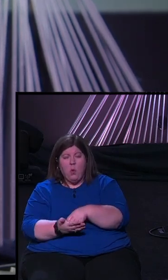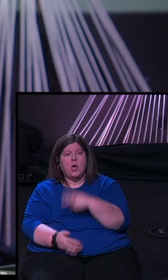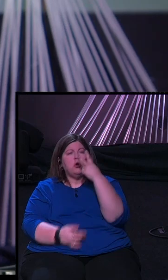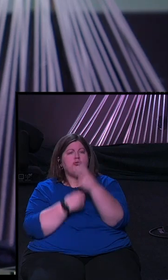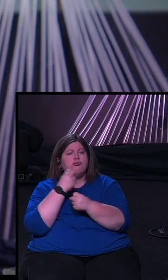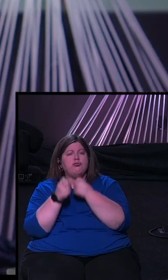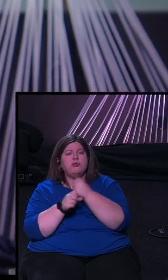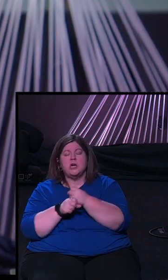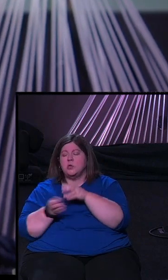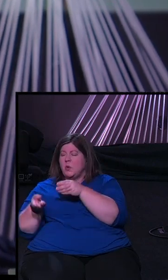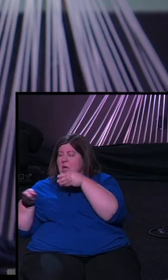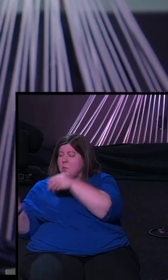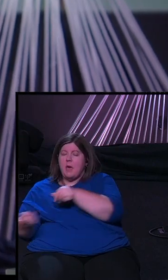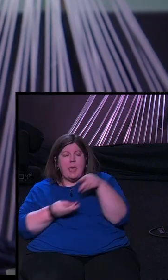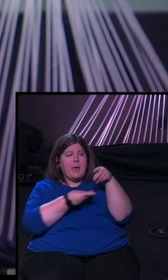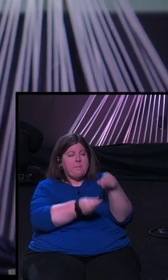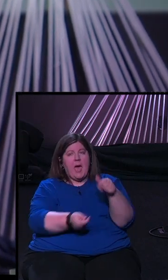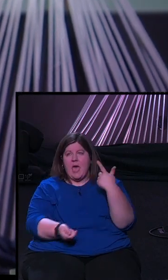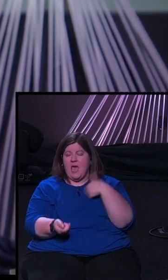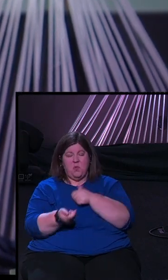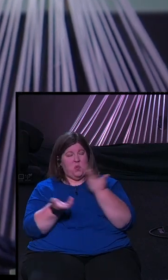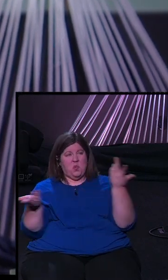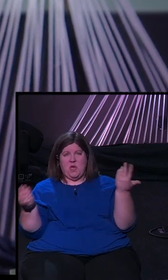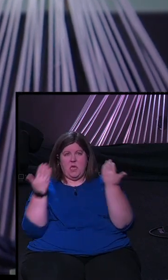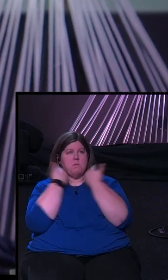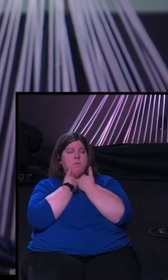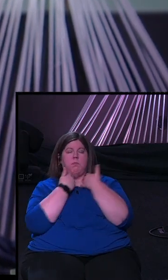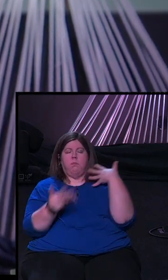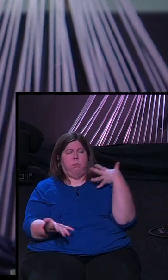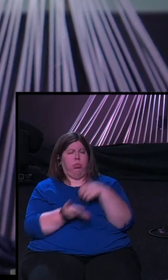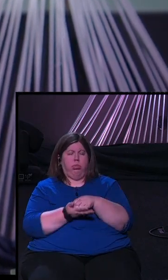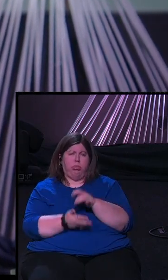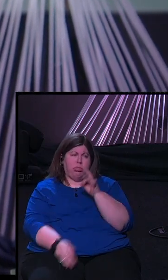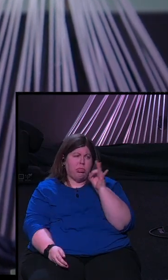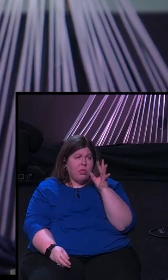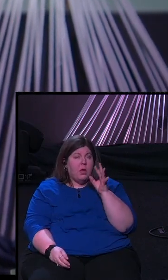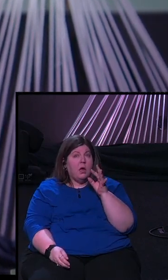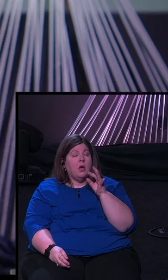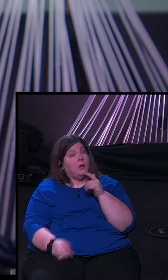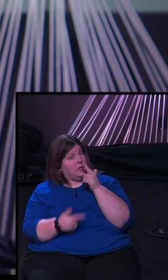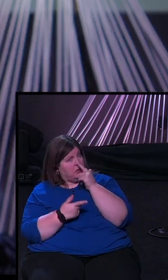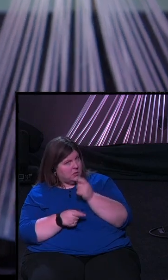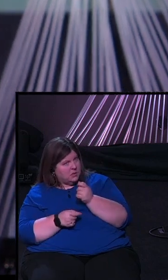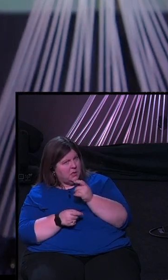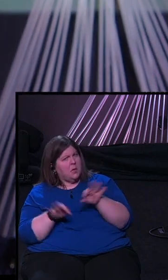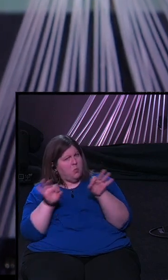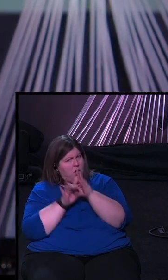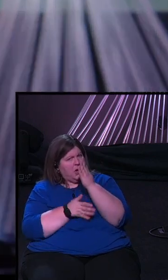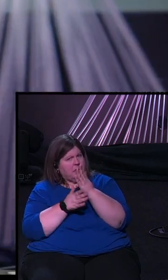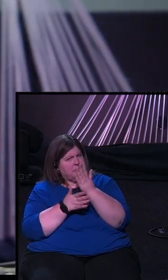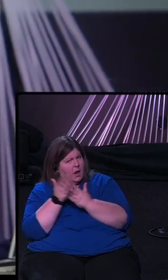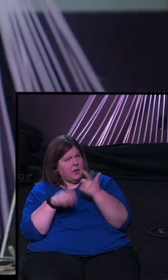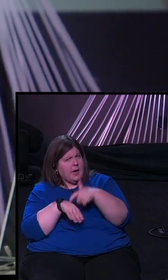it wiped us out. It's really interesting, one of the most formative times of my life being a high schooler,